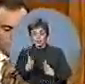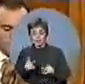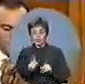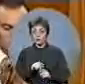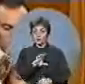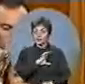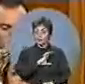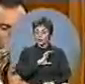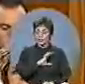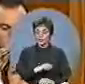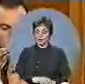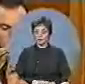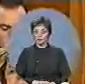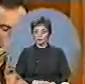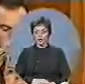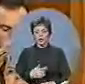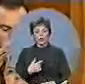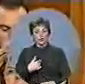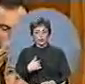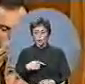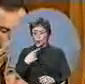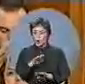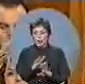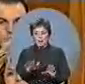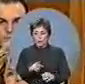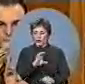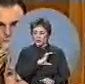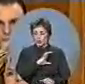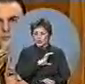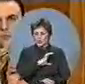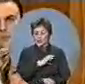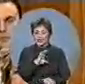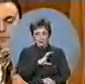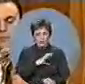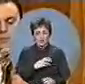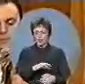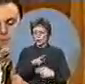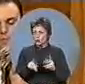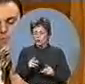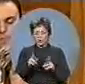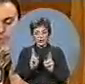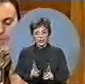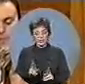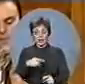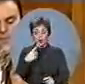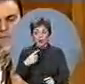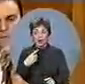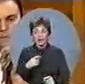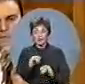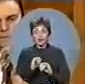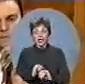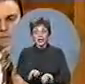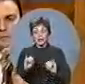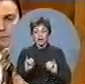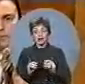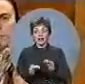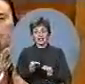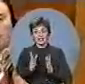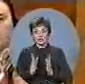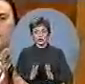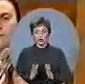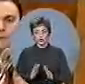Mr. Speaker, it's not about the police. We all respect them. It's about the independence of judges. Mr.